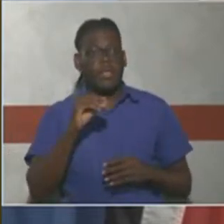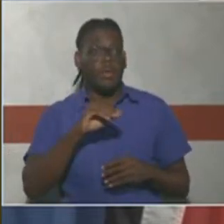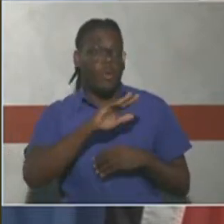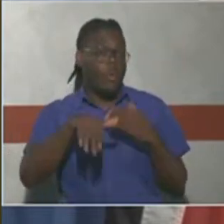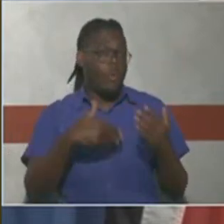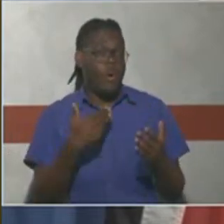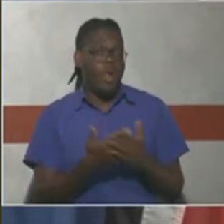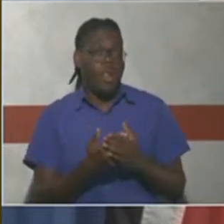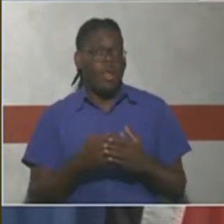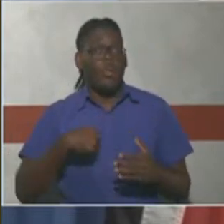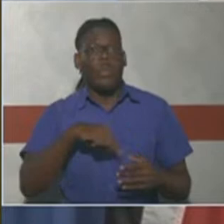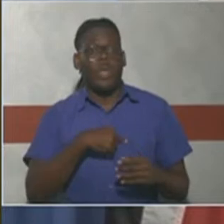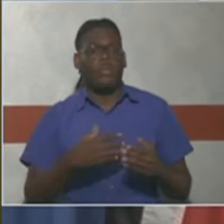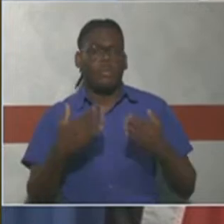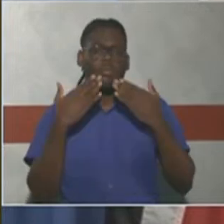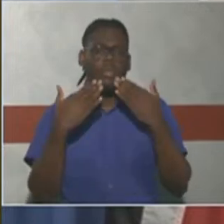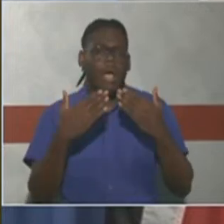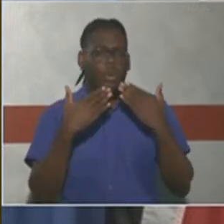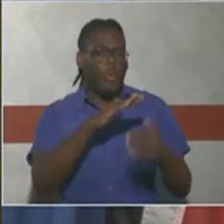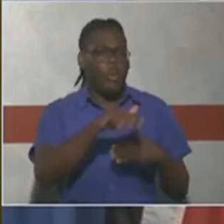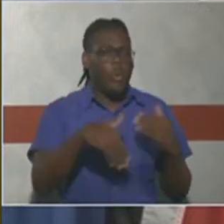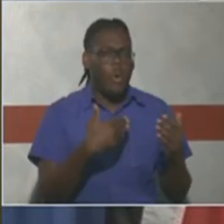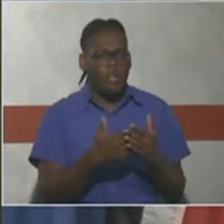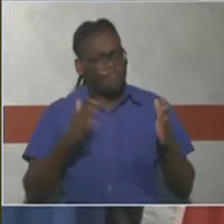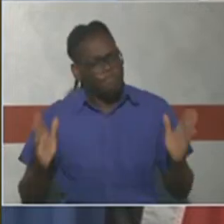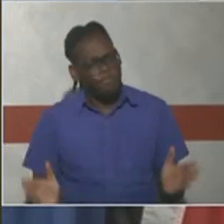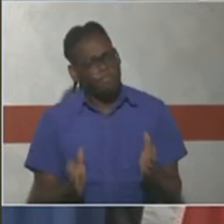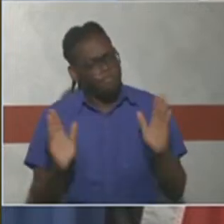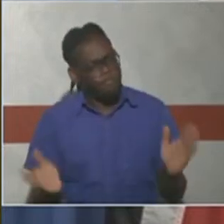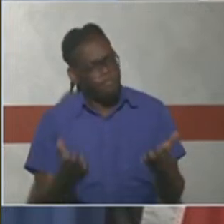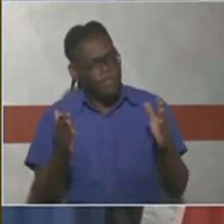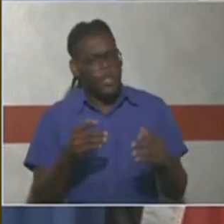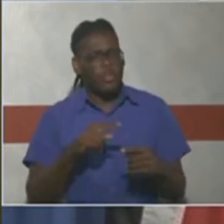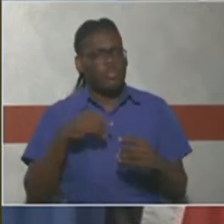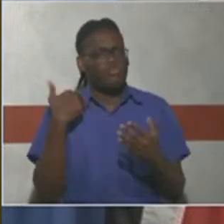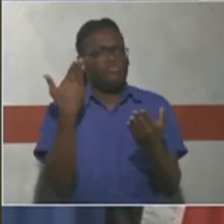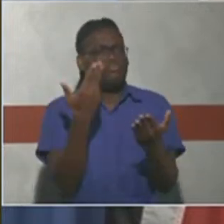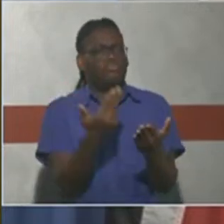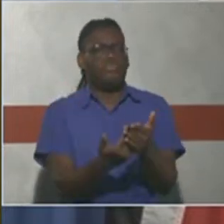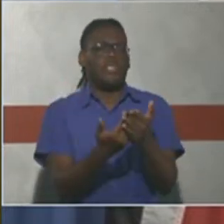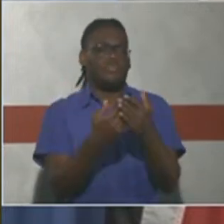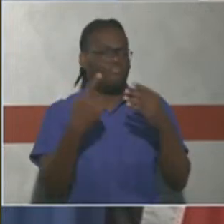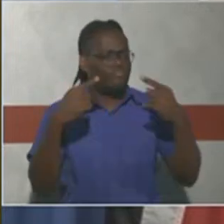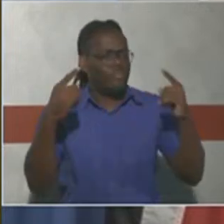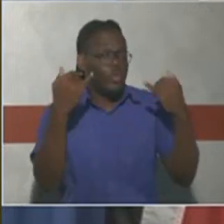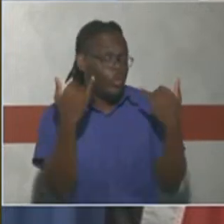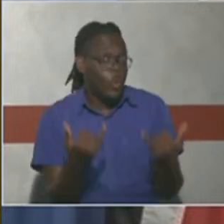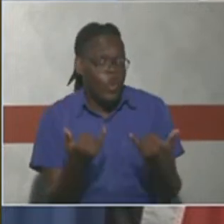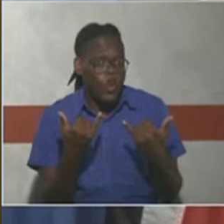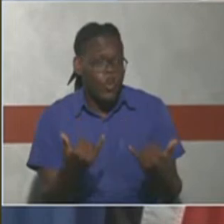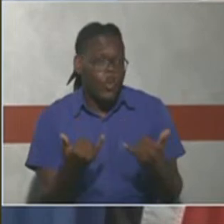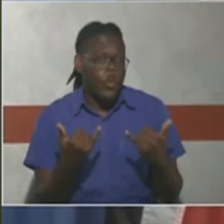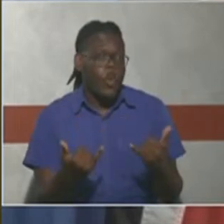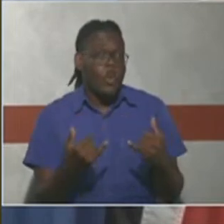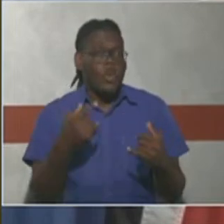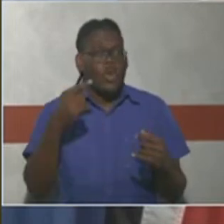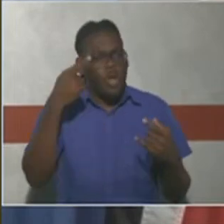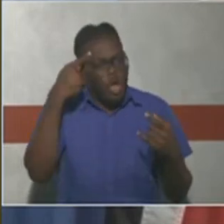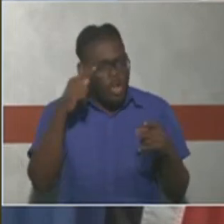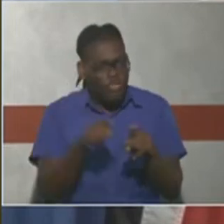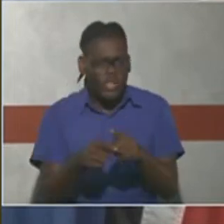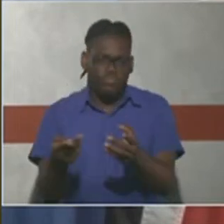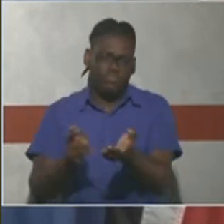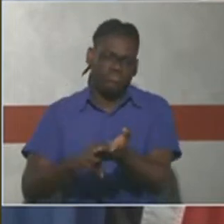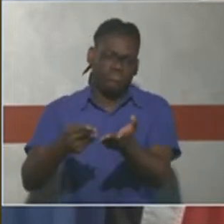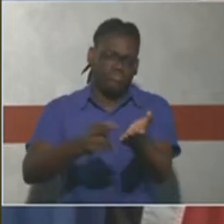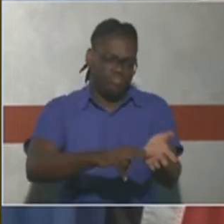to this point of encouraging the United States to do this. So my CARICOM colleagues have been there with us, in